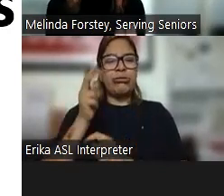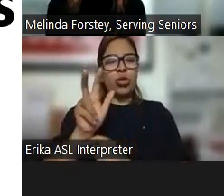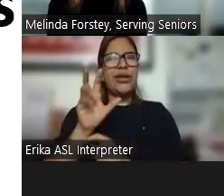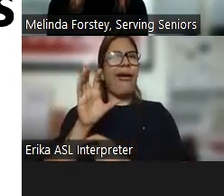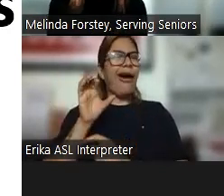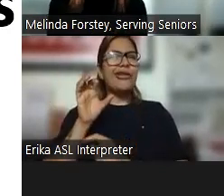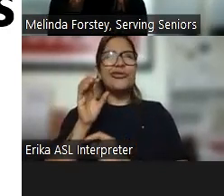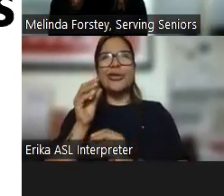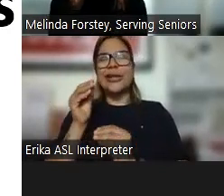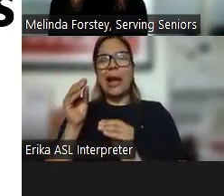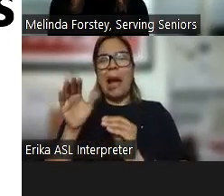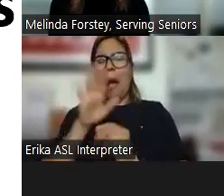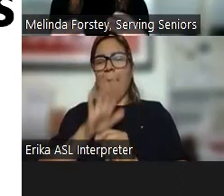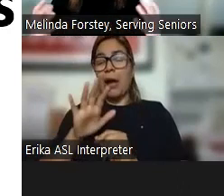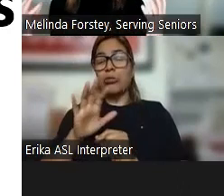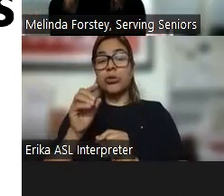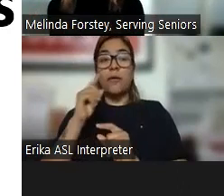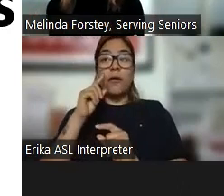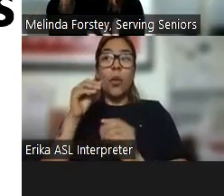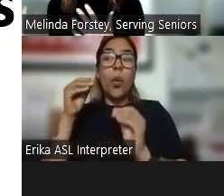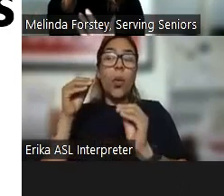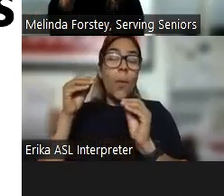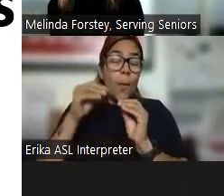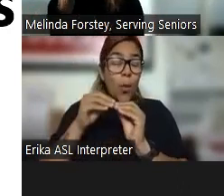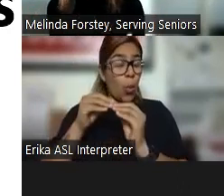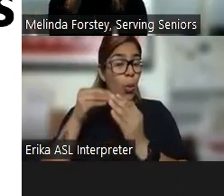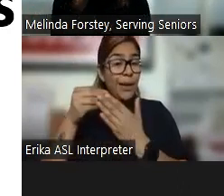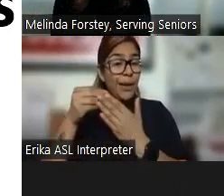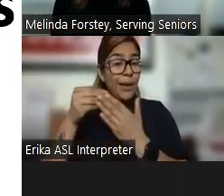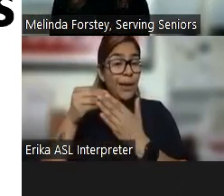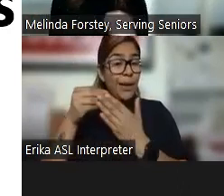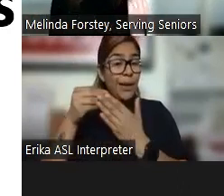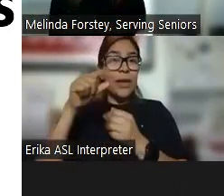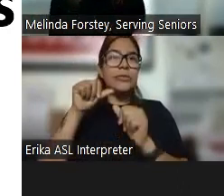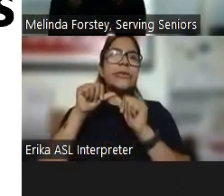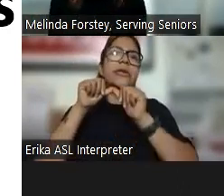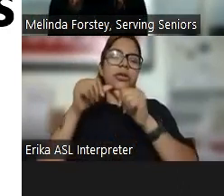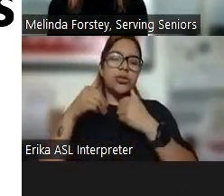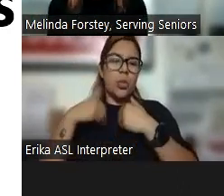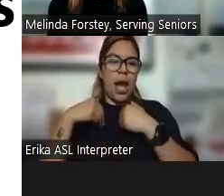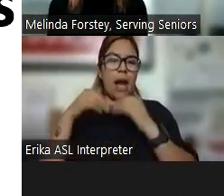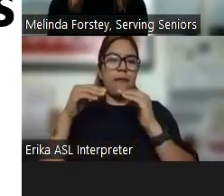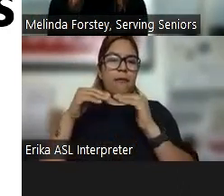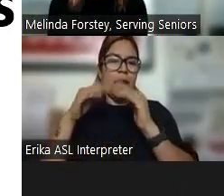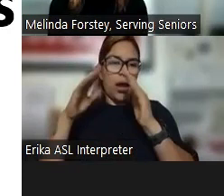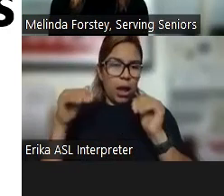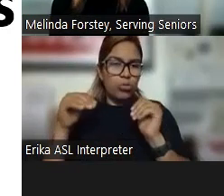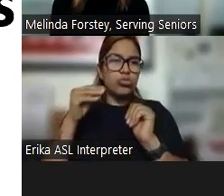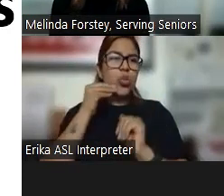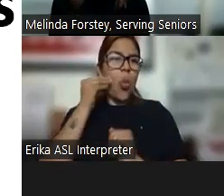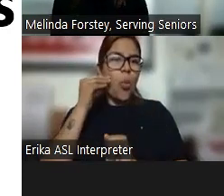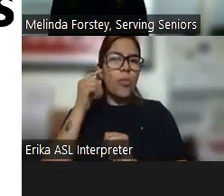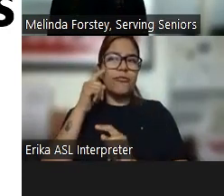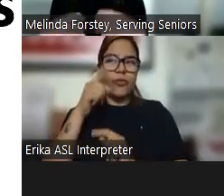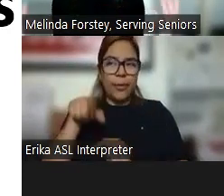or less of monthly income in order to remain housed. I think one caveat that's important to note